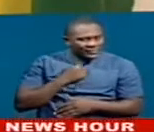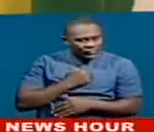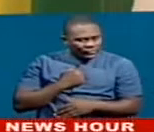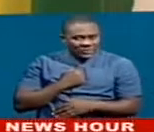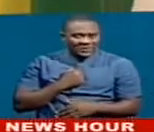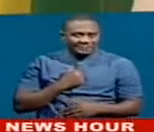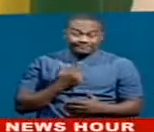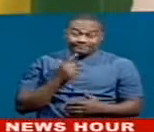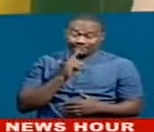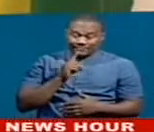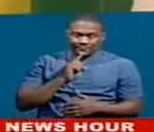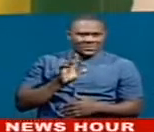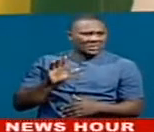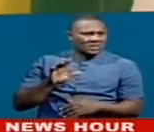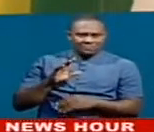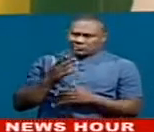About